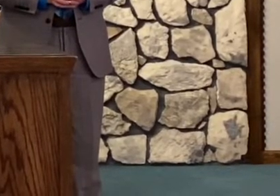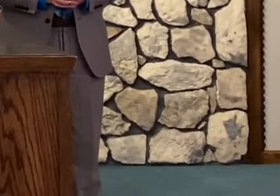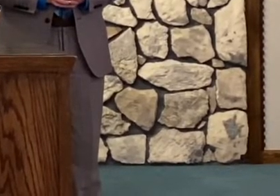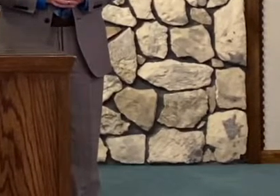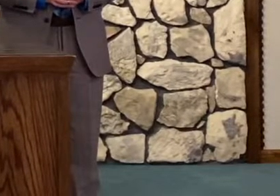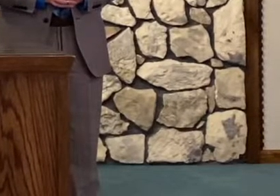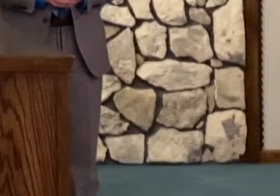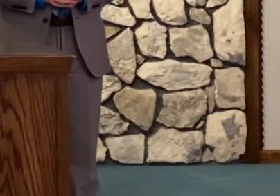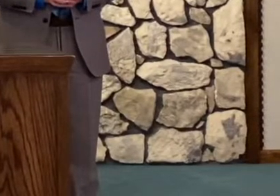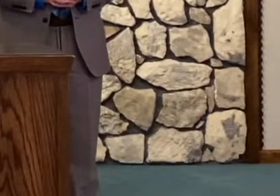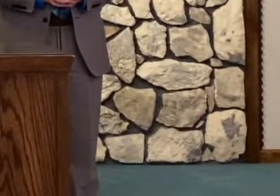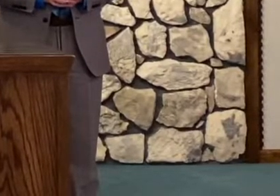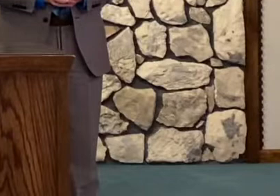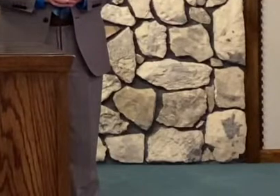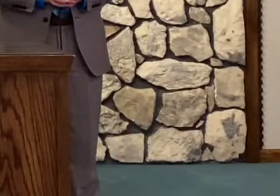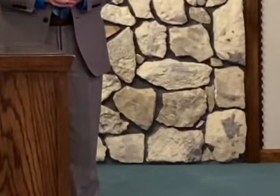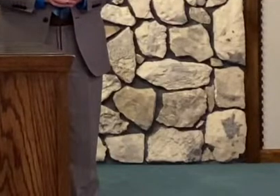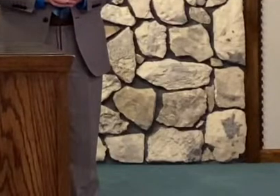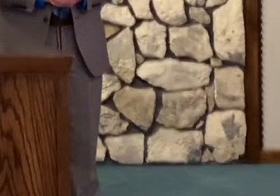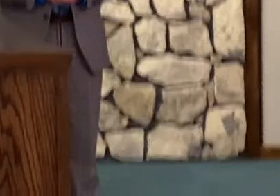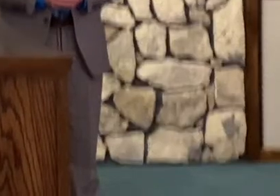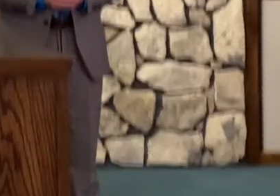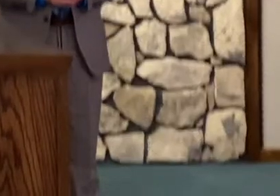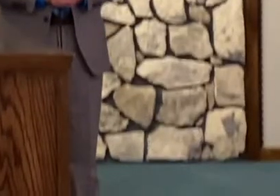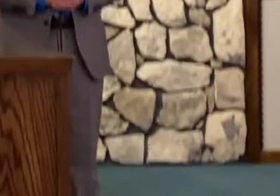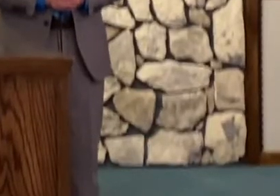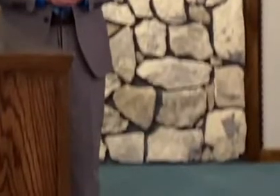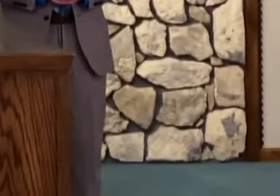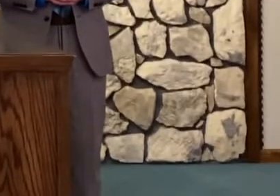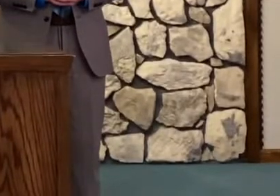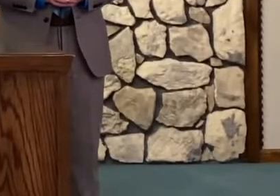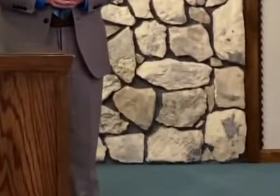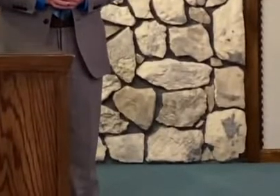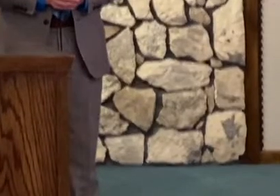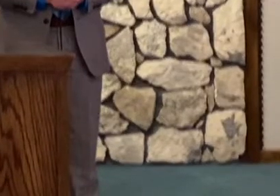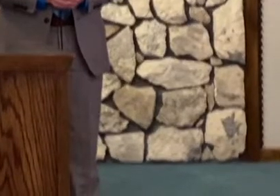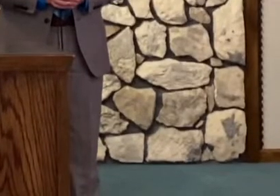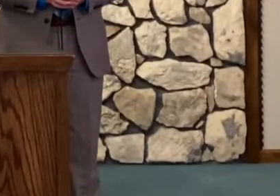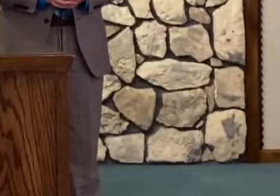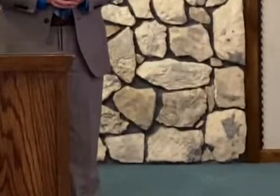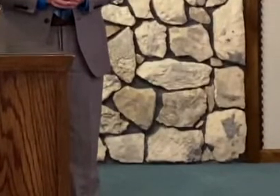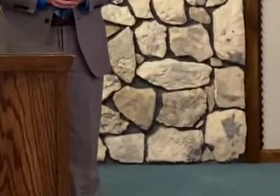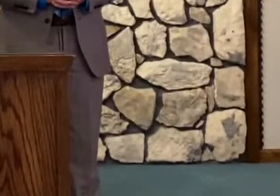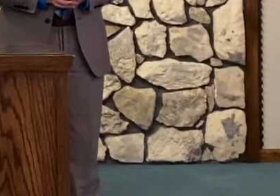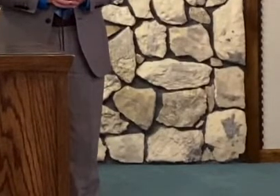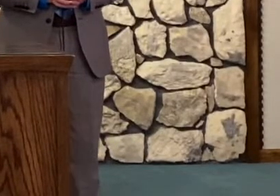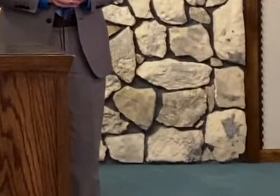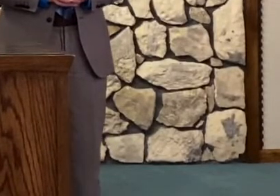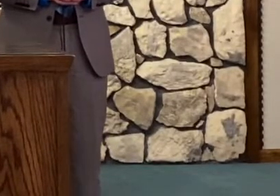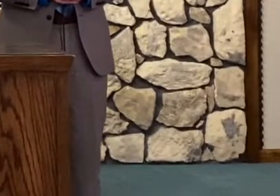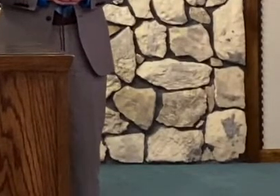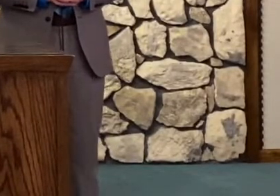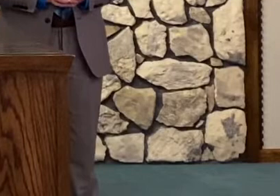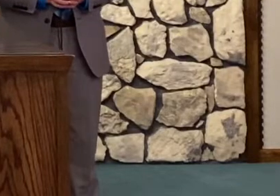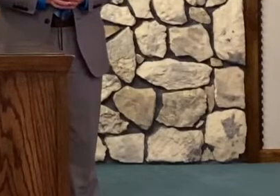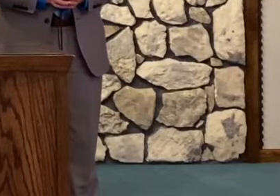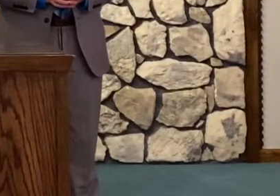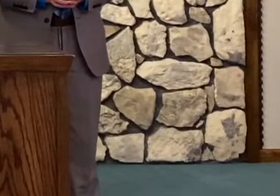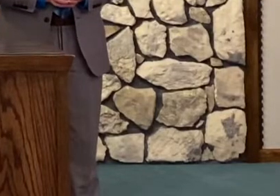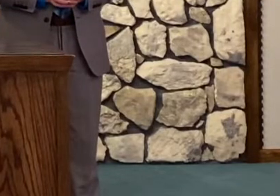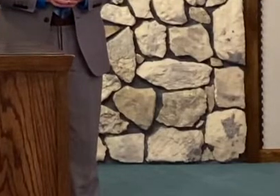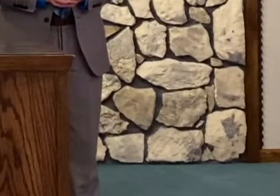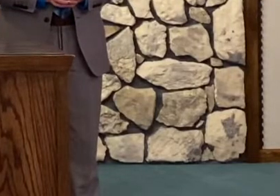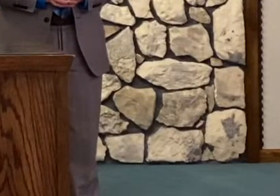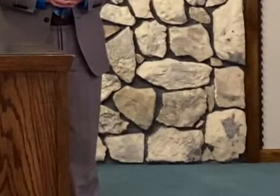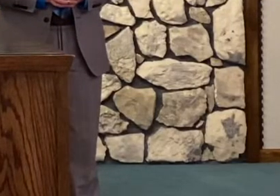oh God, forgive me, wash me, and cleanse me. And then they just began to worship